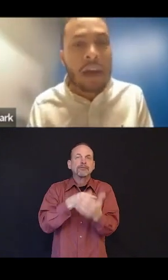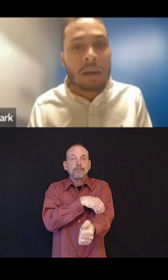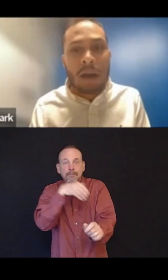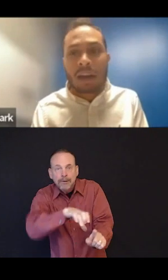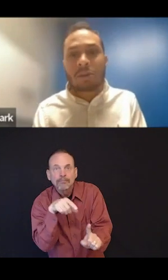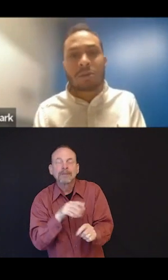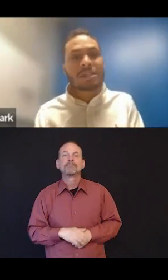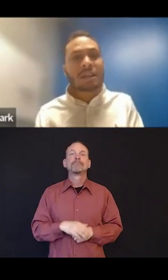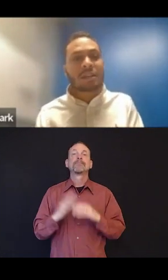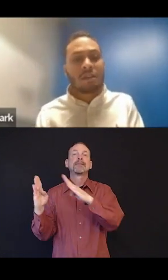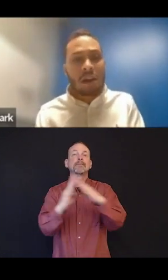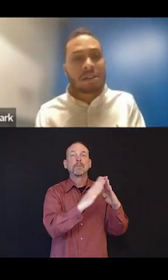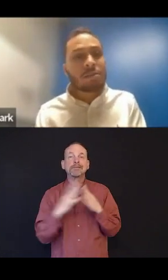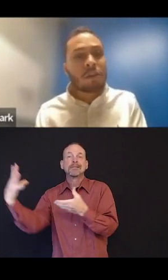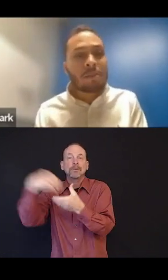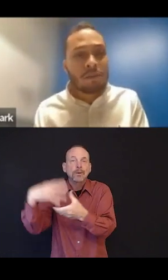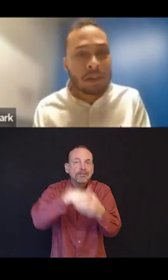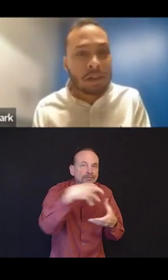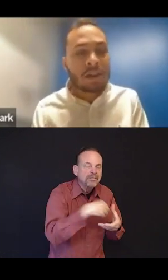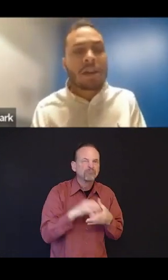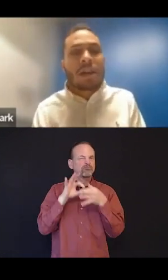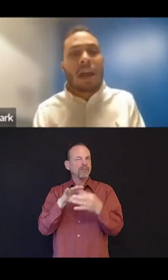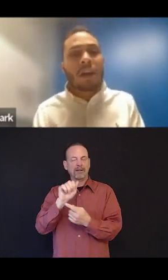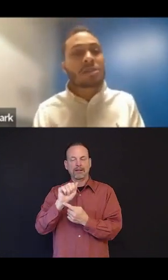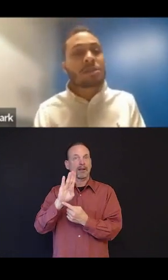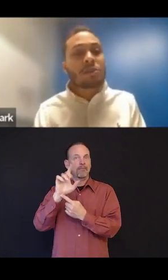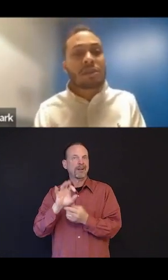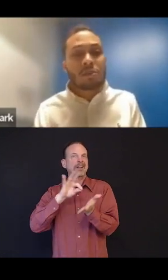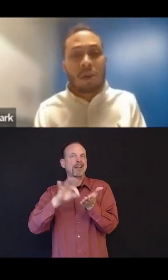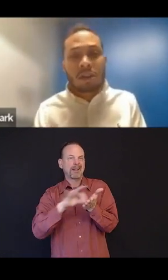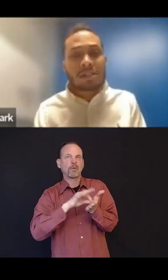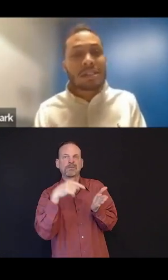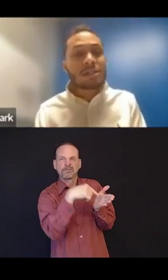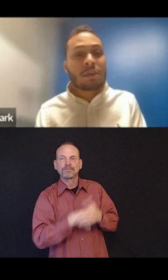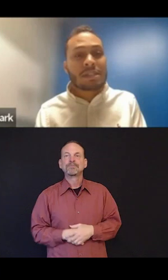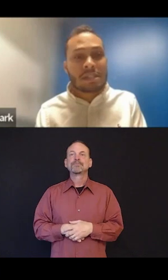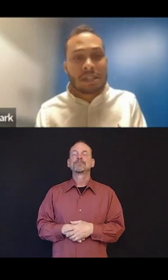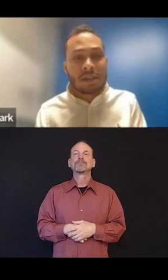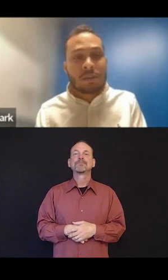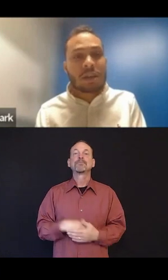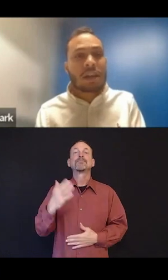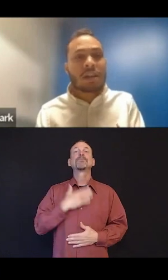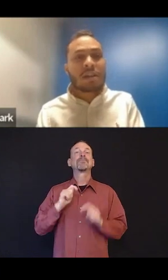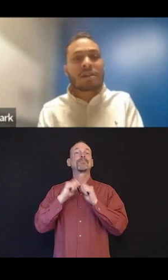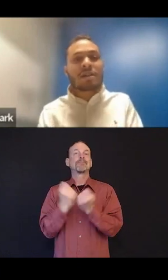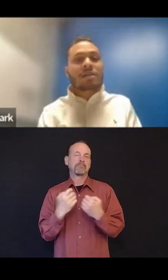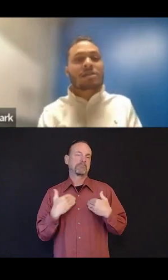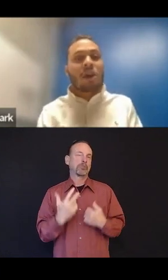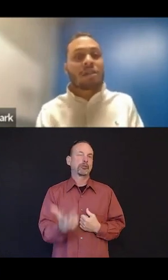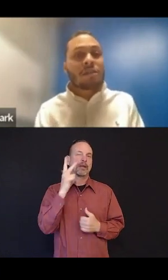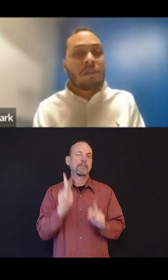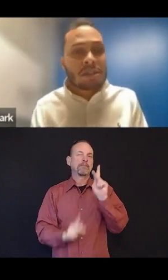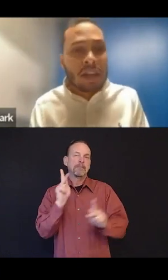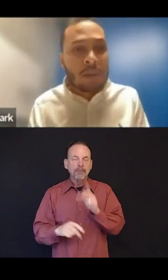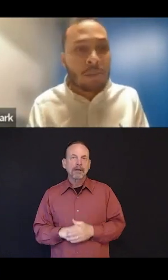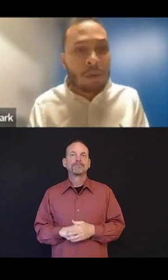team. Eric Achmanik, who is sitting in the crowd, he's the program director. Eric has been doing this work since 2016 when he